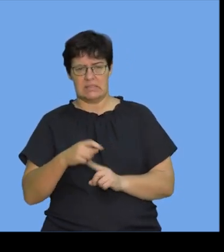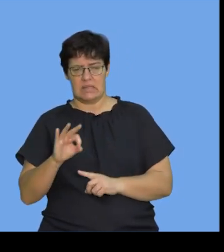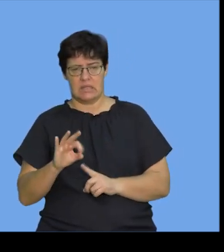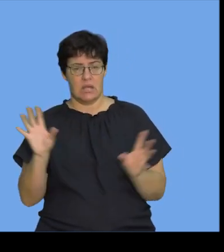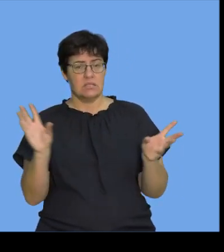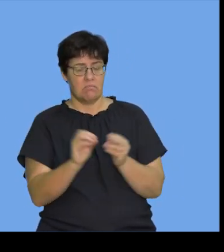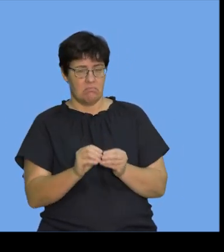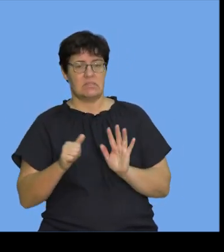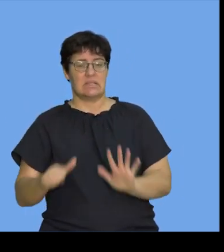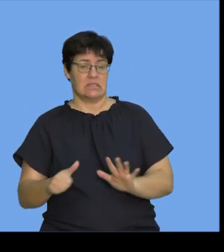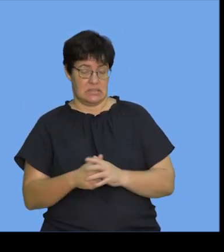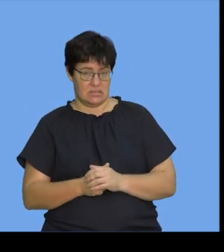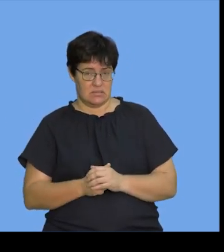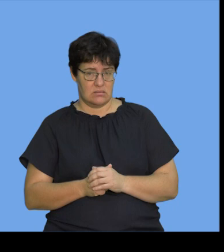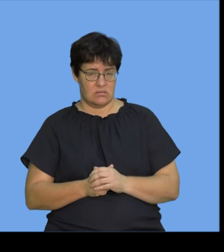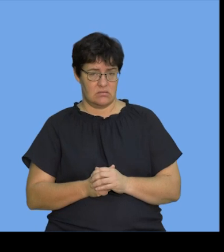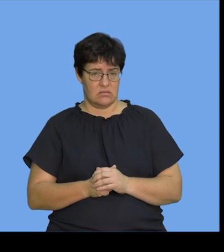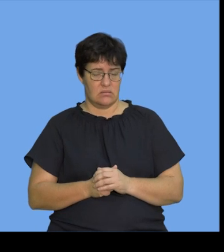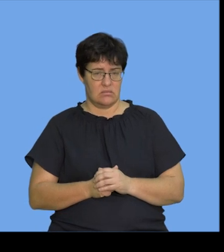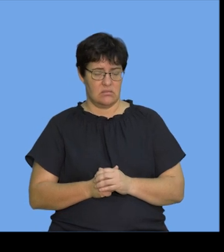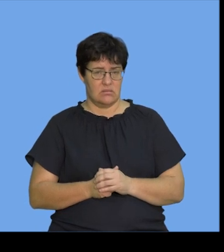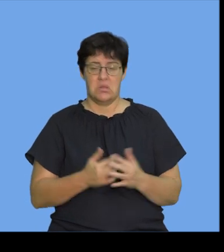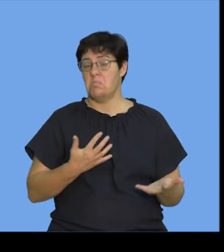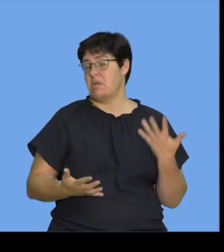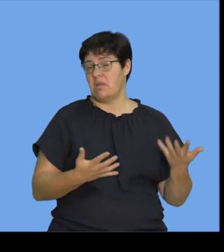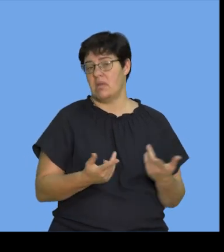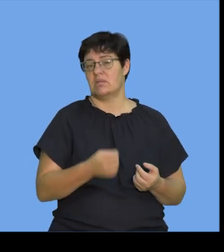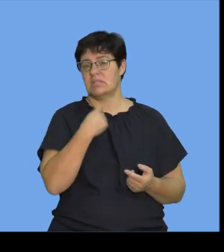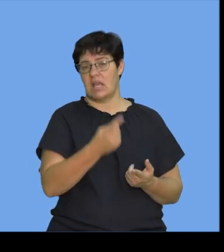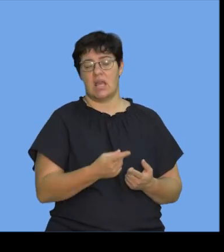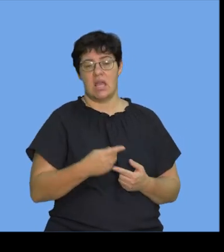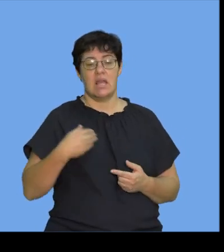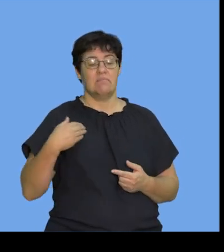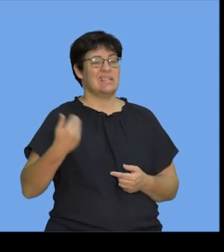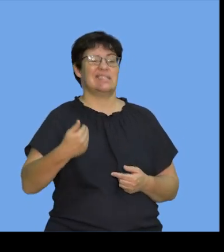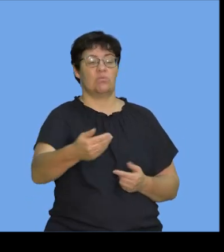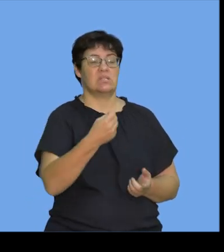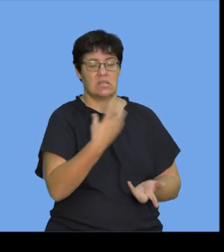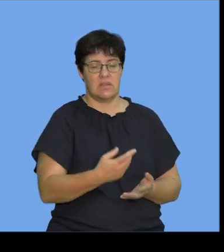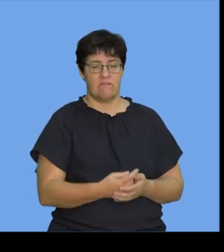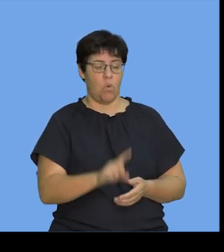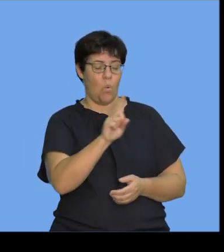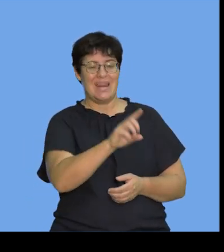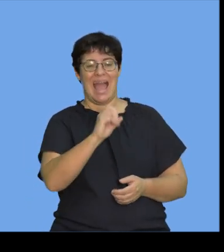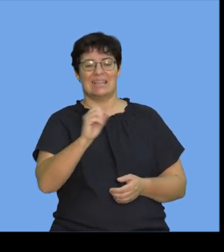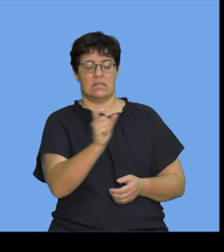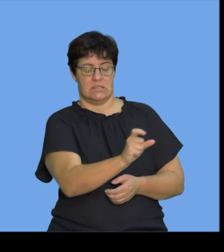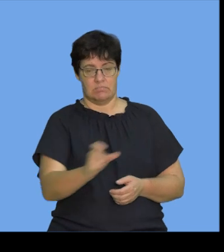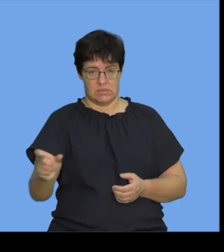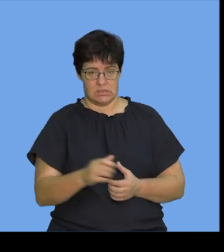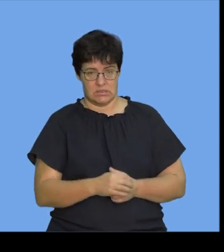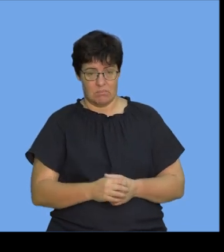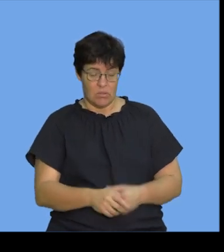know, 6. But what then if I then give you a sequence and I say it's for 100 terms? Are you going to